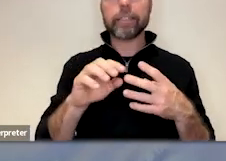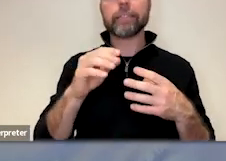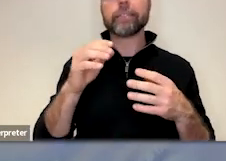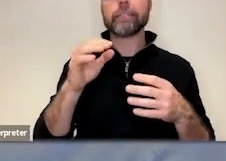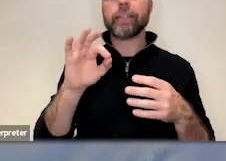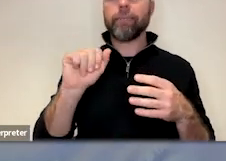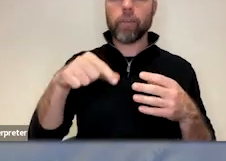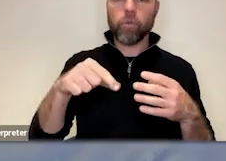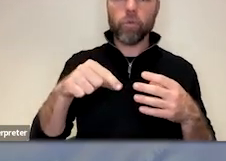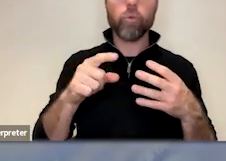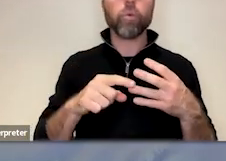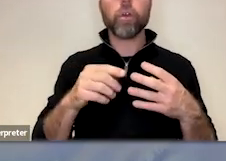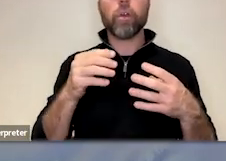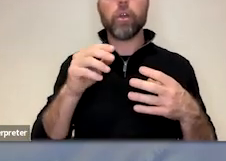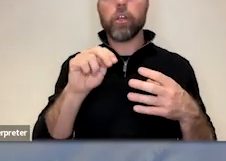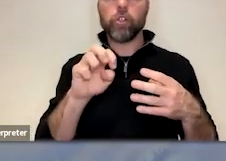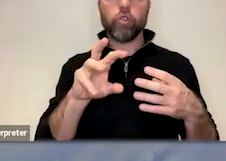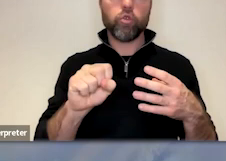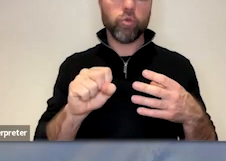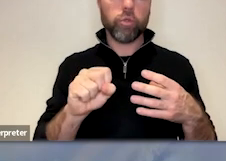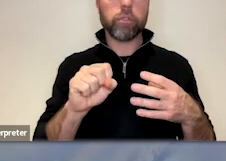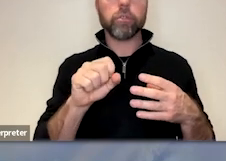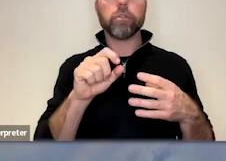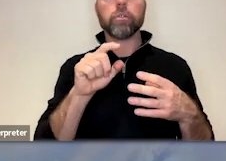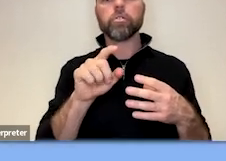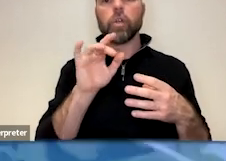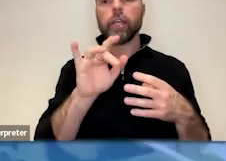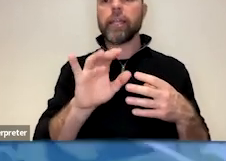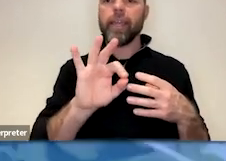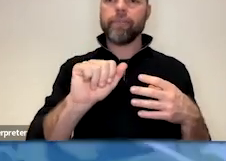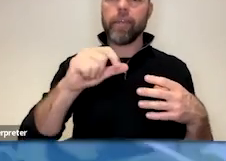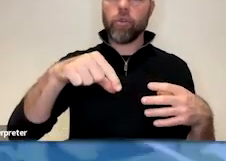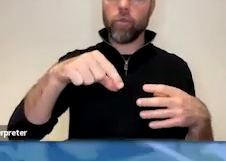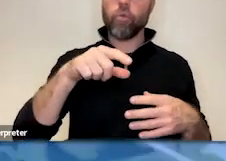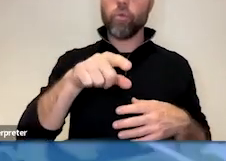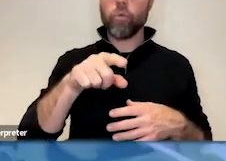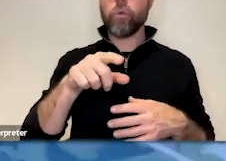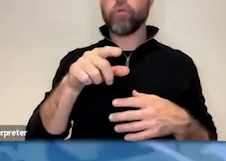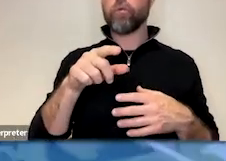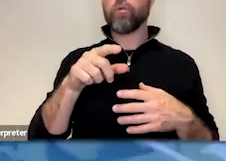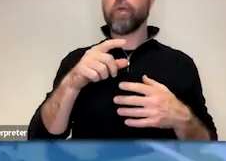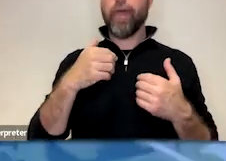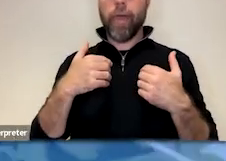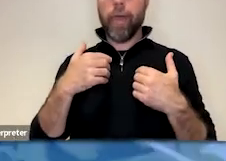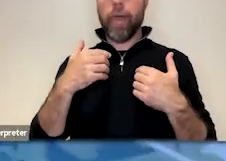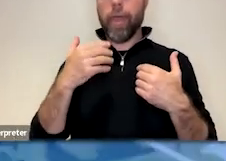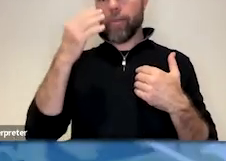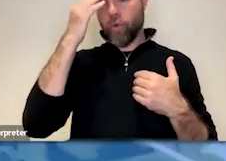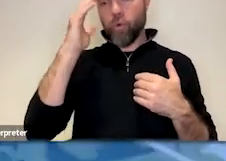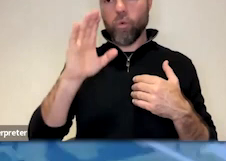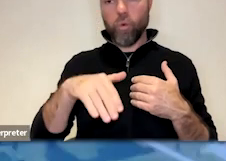questions, and a news section. I'm going to click on our frequently asked questions really quickly because I do know